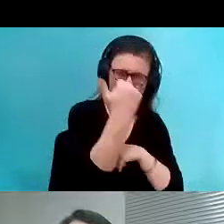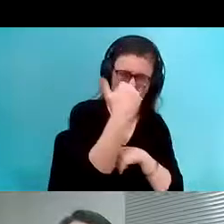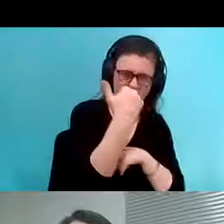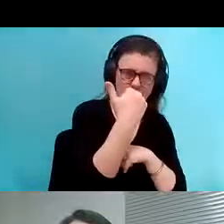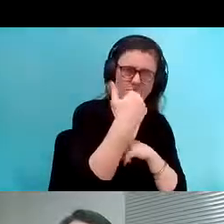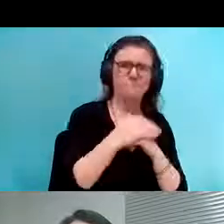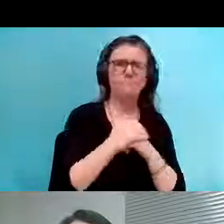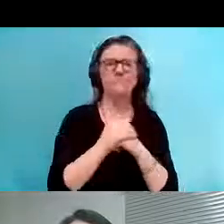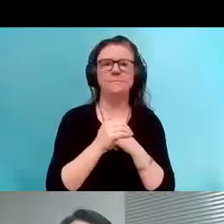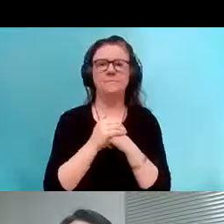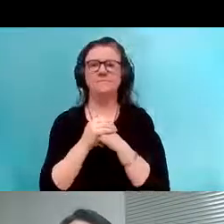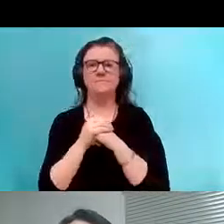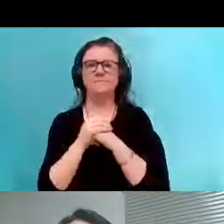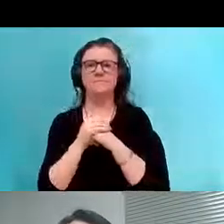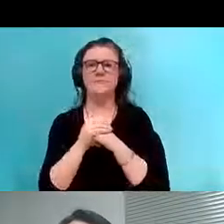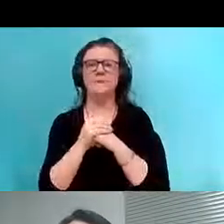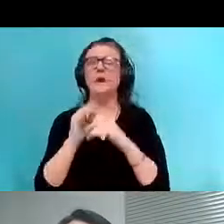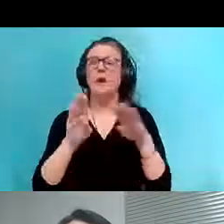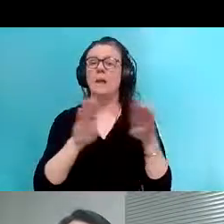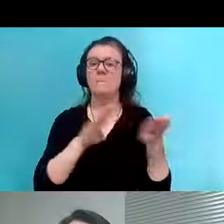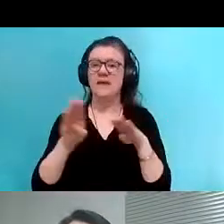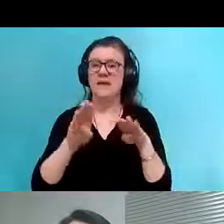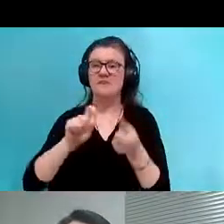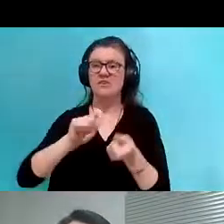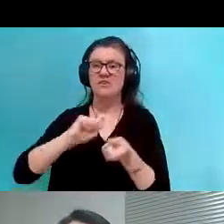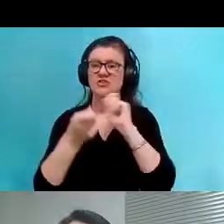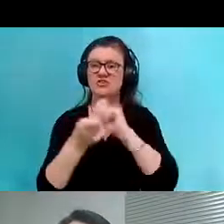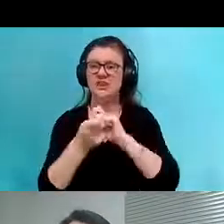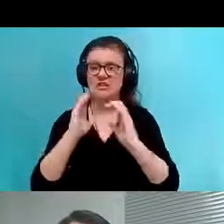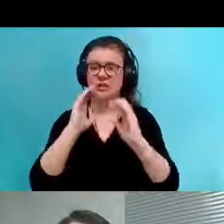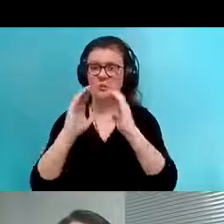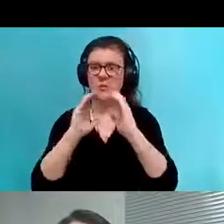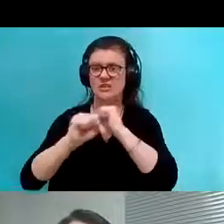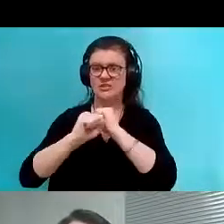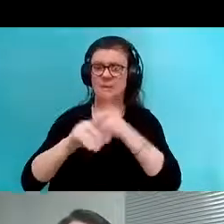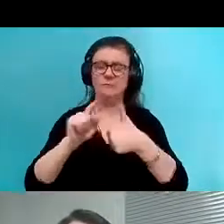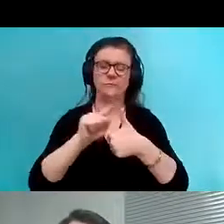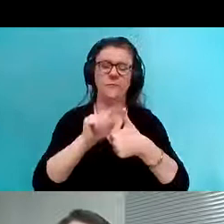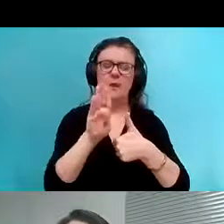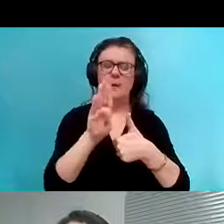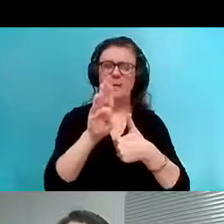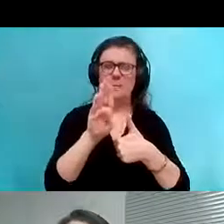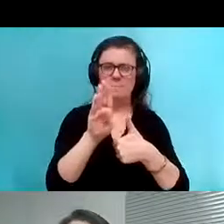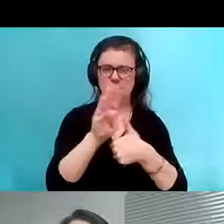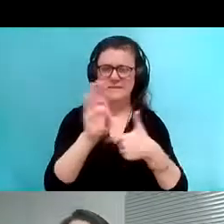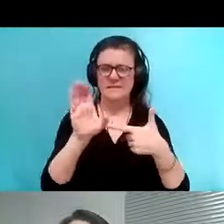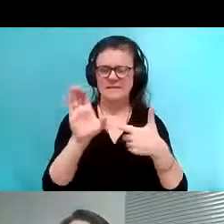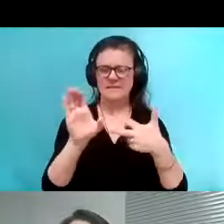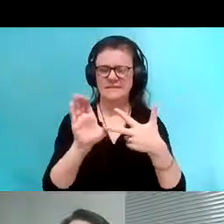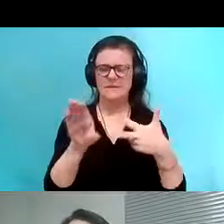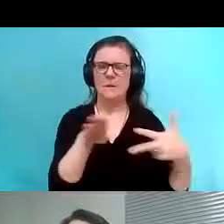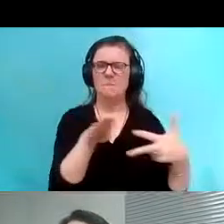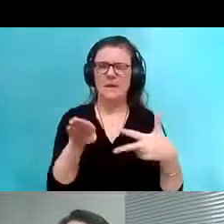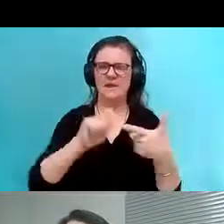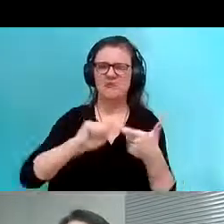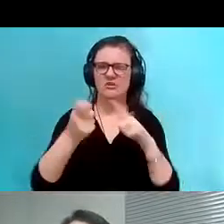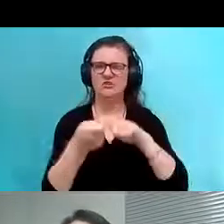change communication campaign is targeting both the demand and supply side of the eye care in a way that